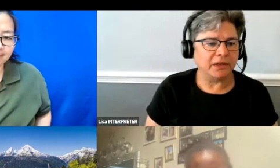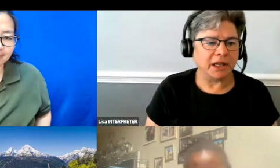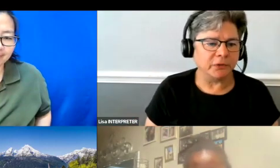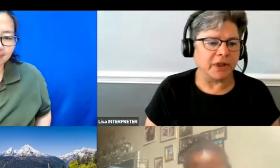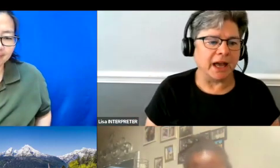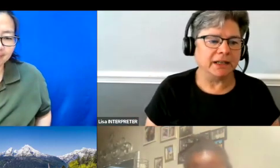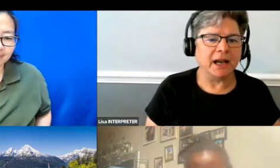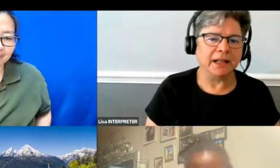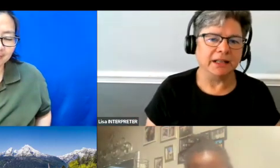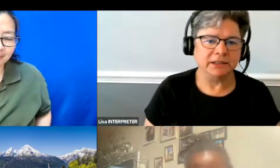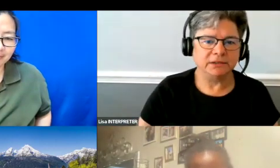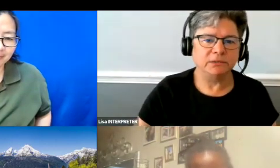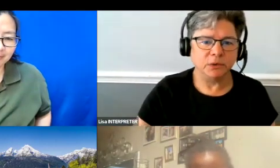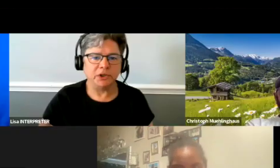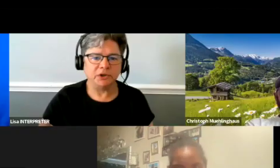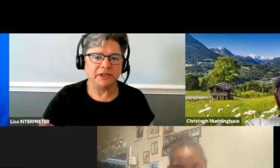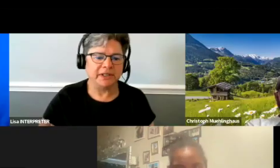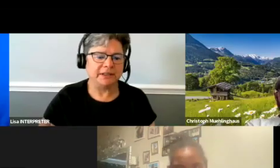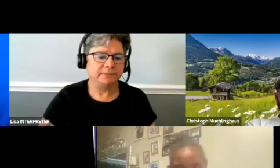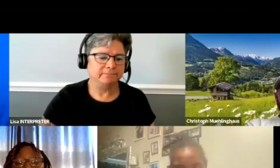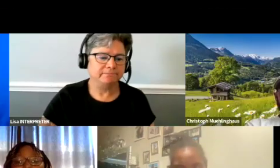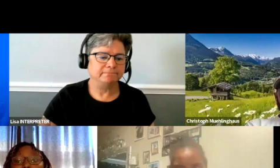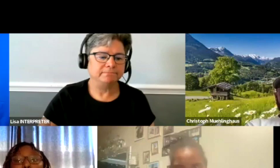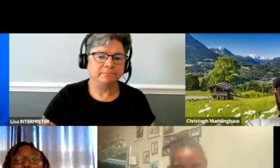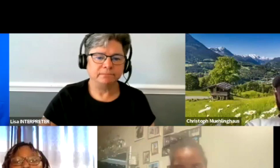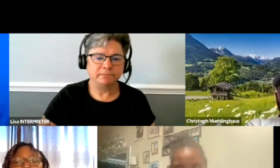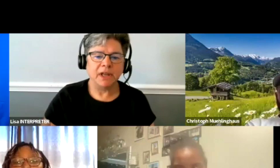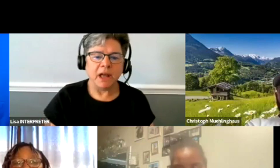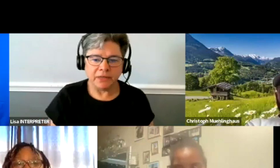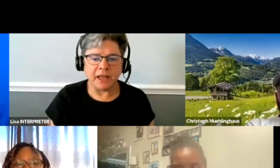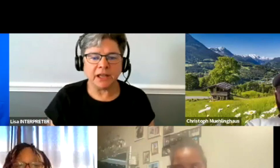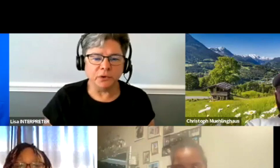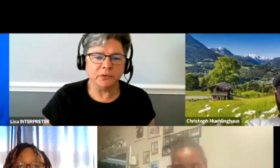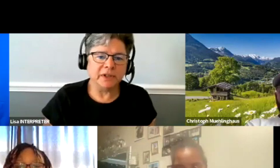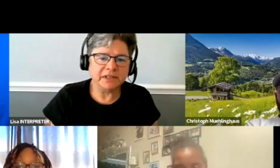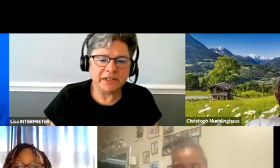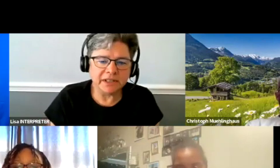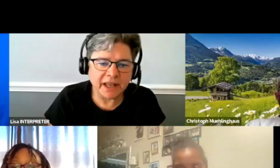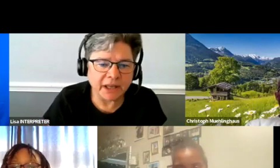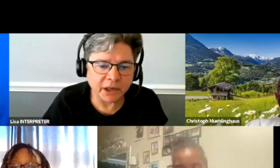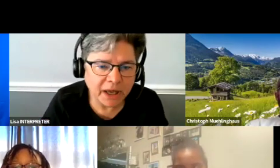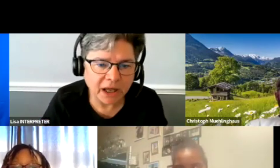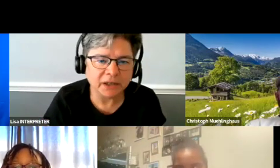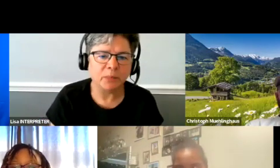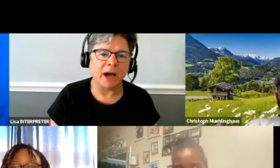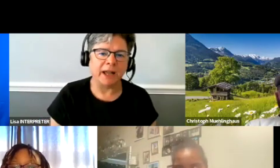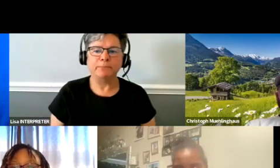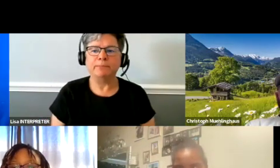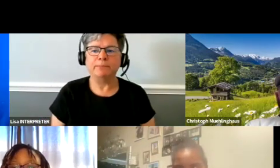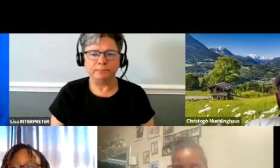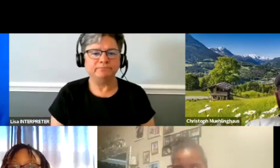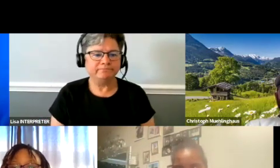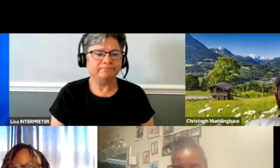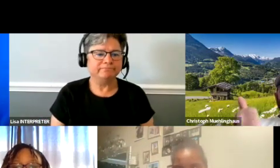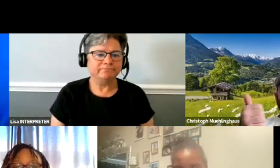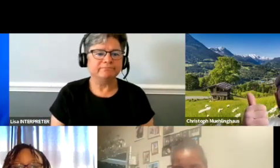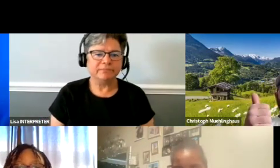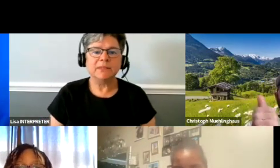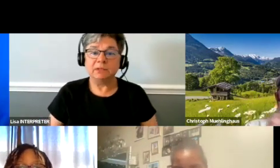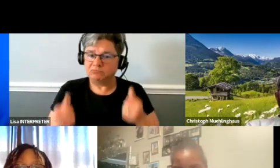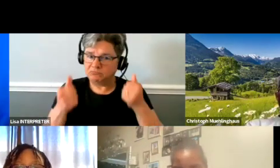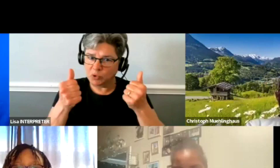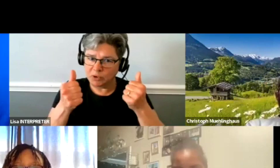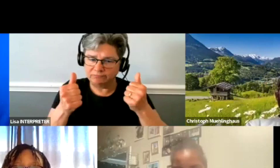Okay, thank you for that. Got it, Pantosha says. All right. Thank you, Phyllis says. Thank you, and goodbye. I think we're all